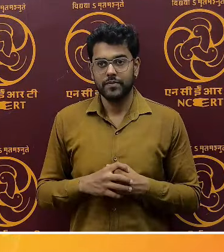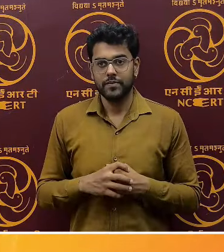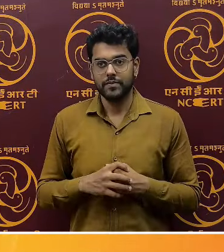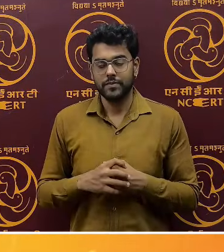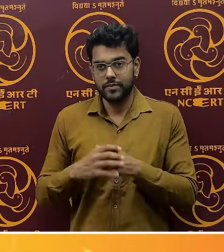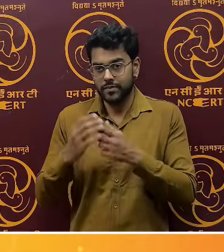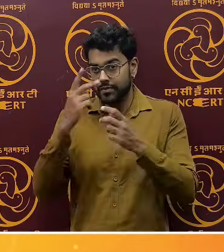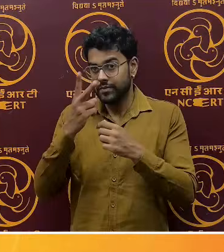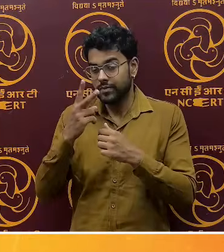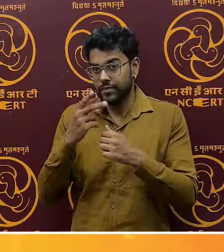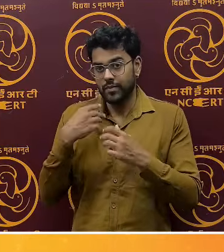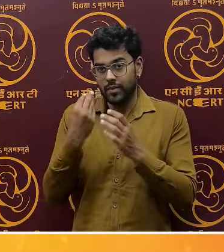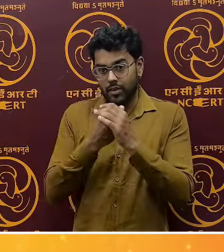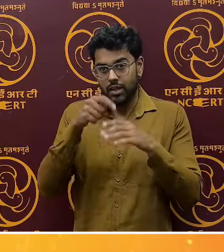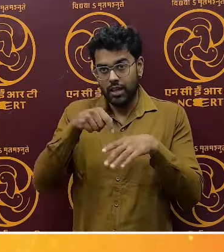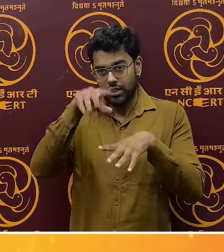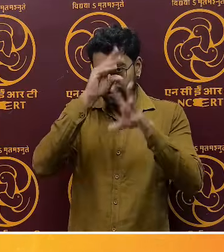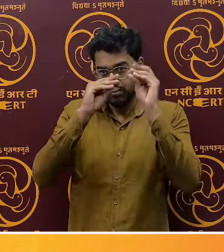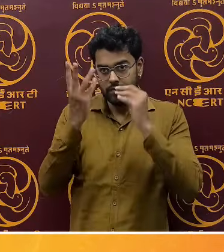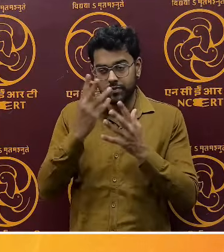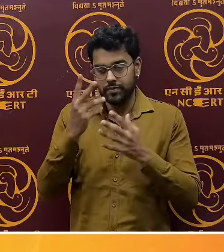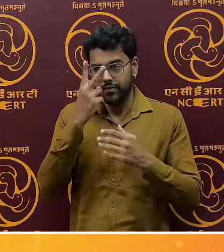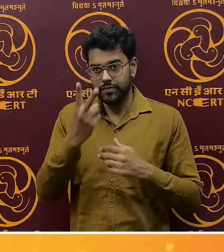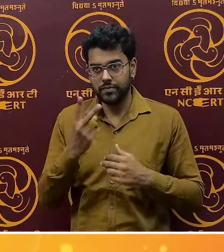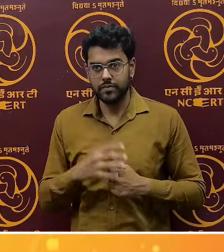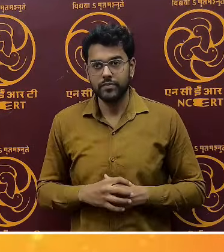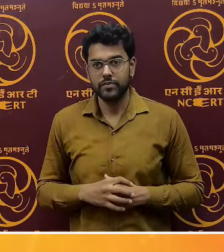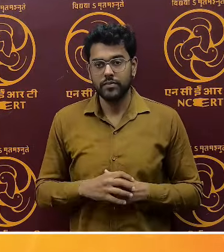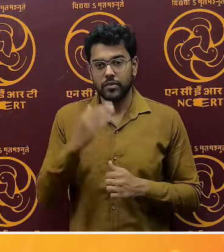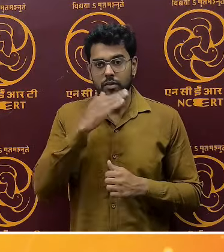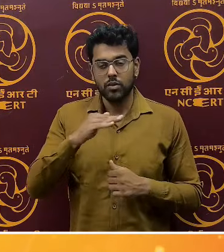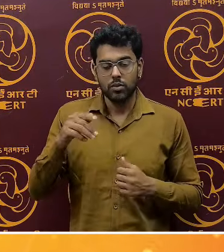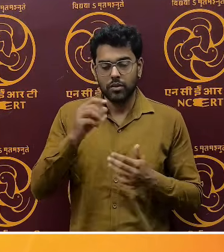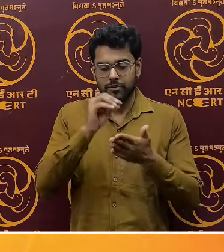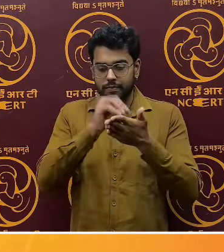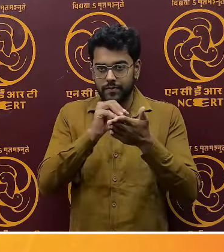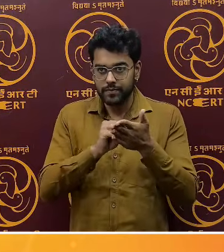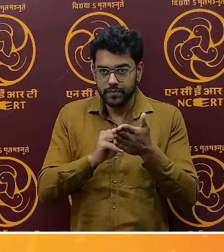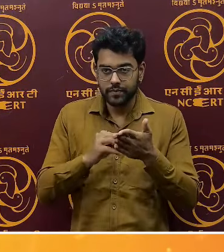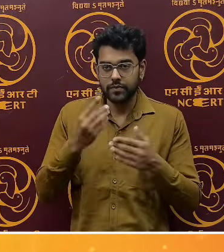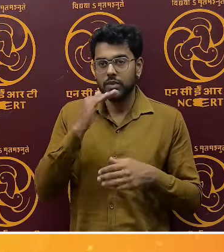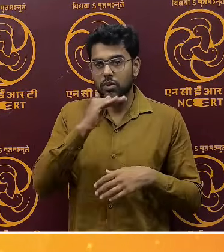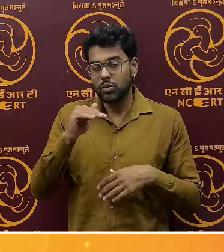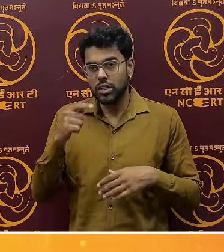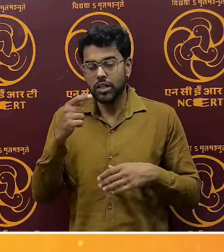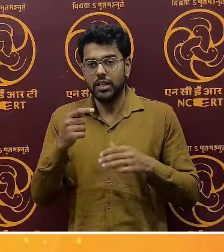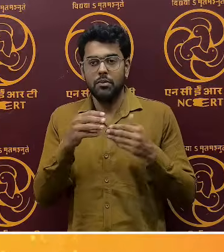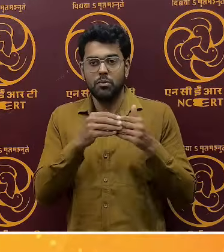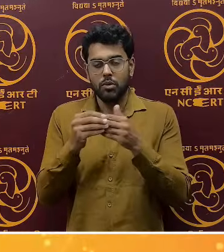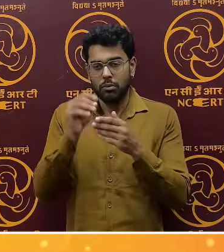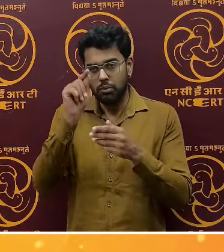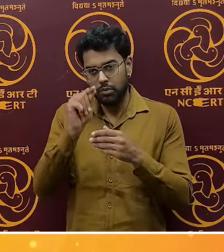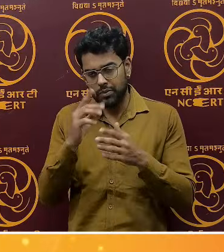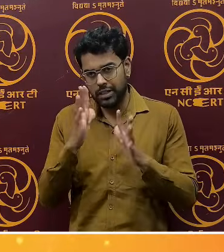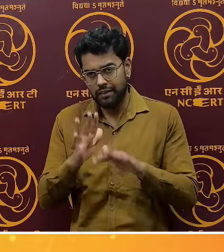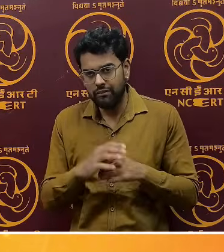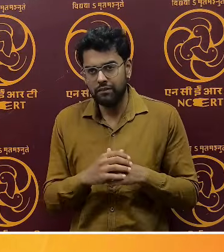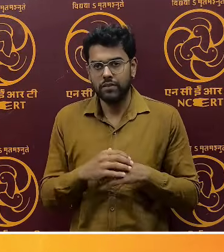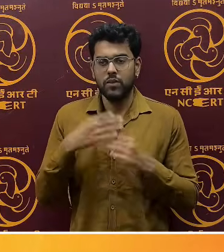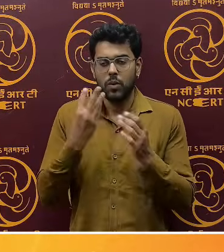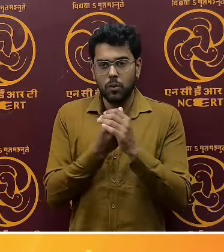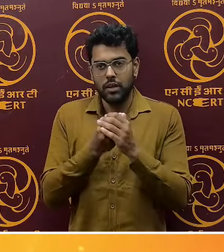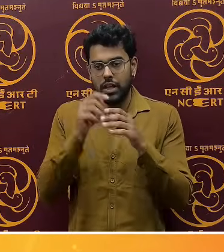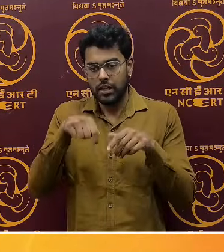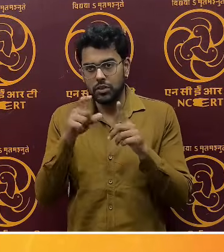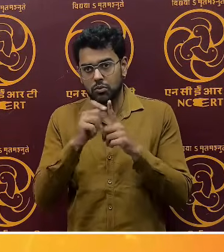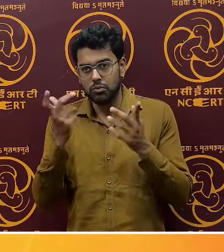Here it is written what we are going to learn. Okay. Students will read these instructions as well, step what we are going